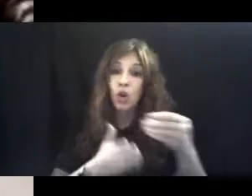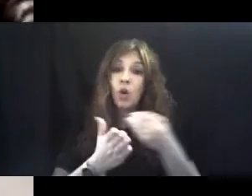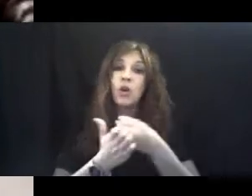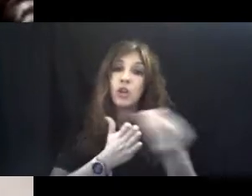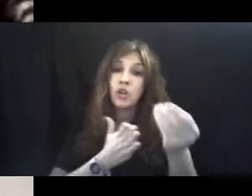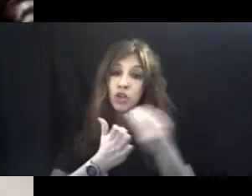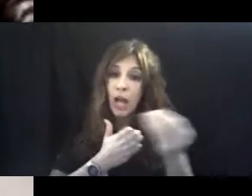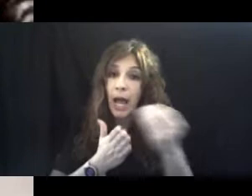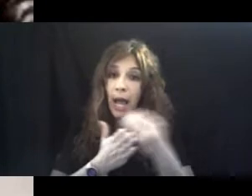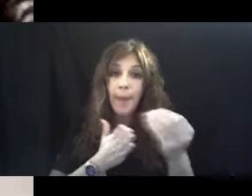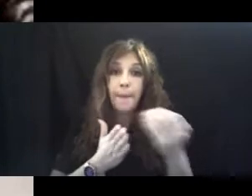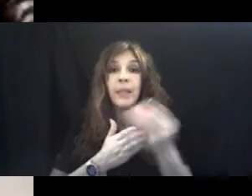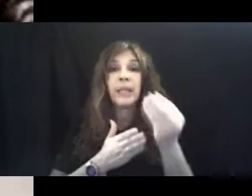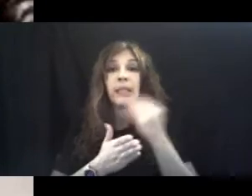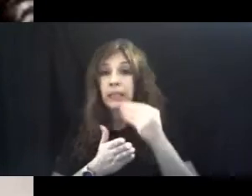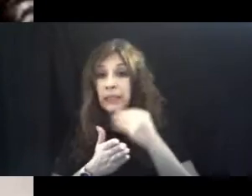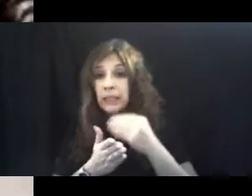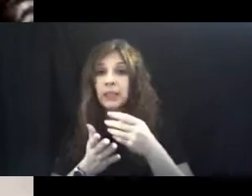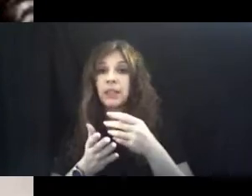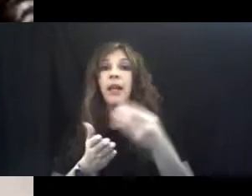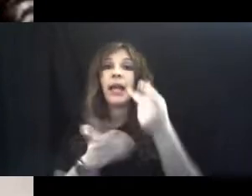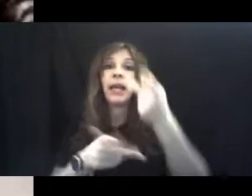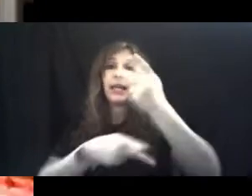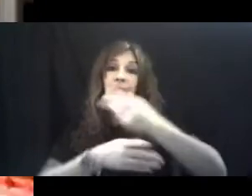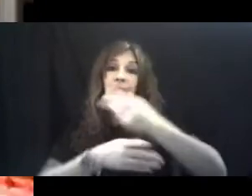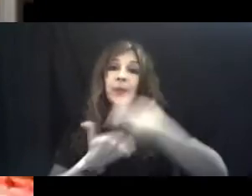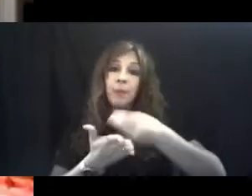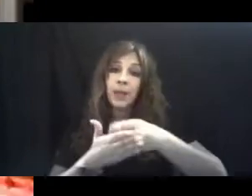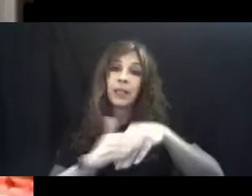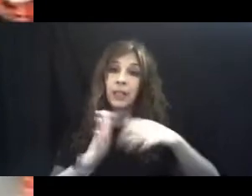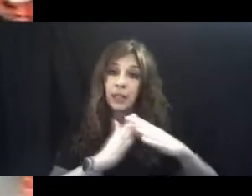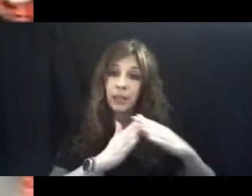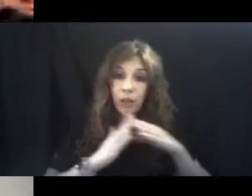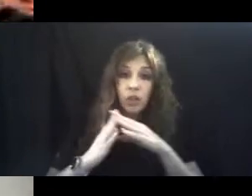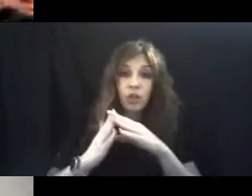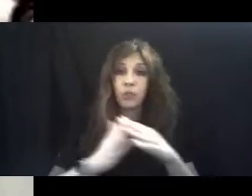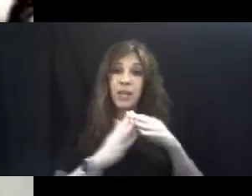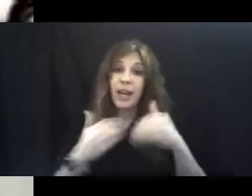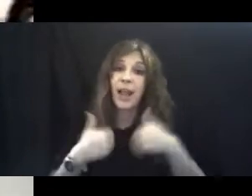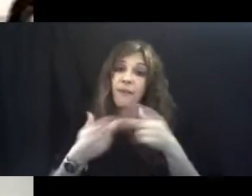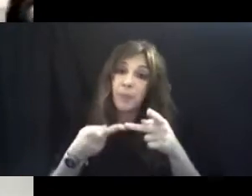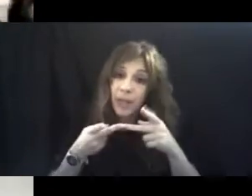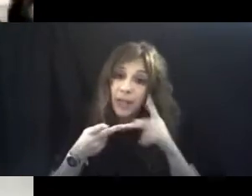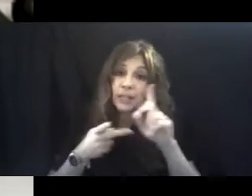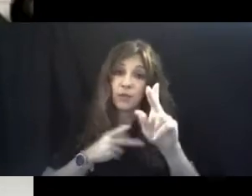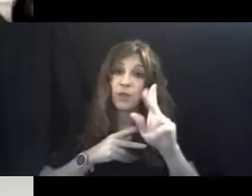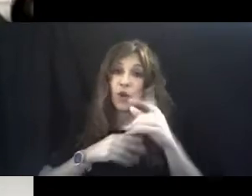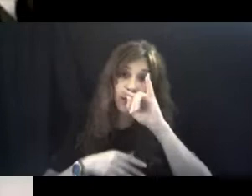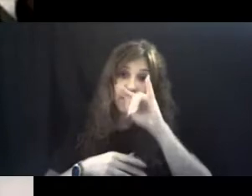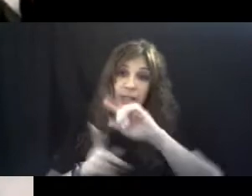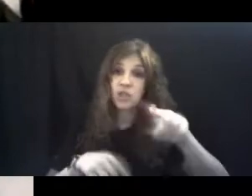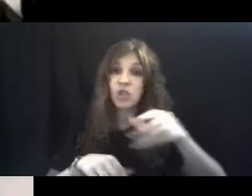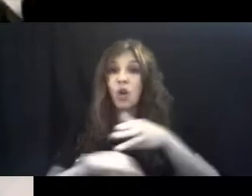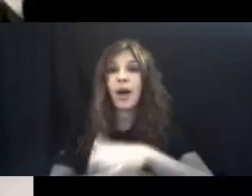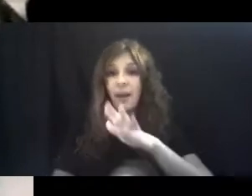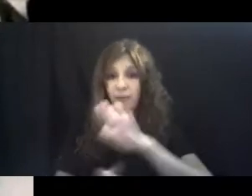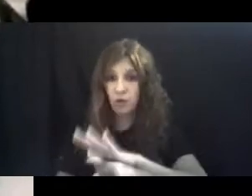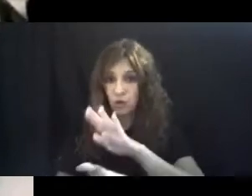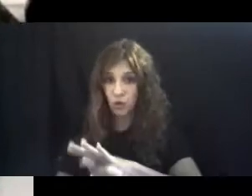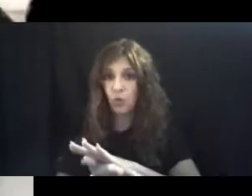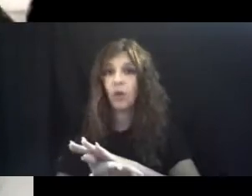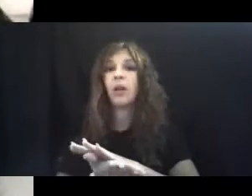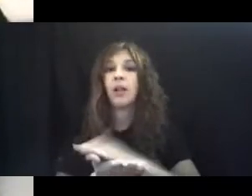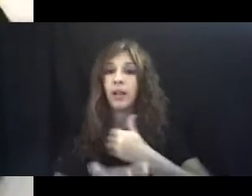in the community so we can have better libraries, places for the kids to go after school, in